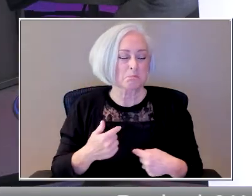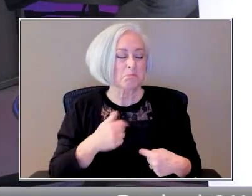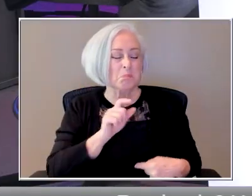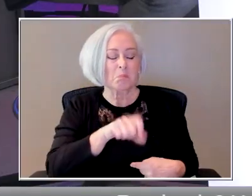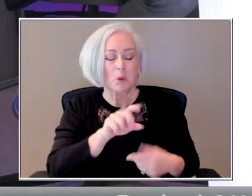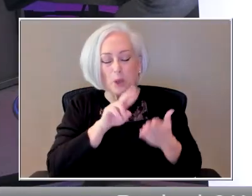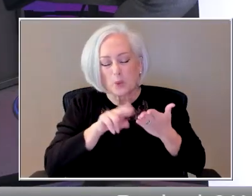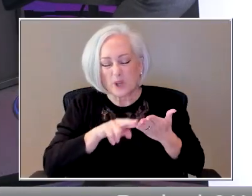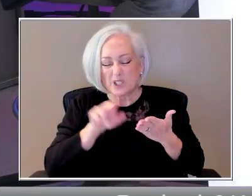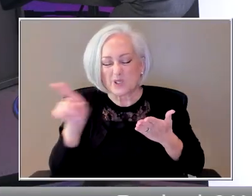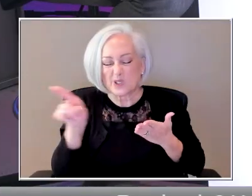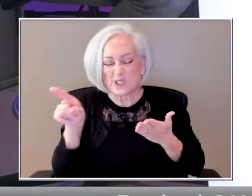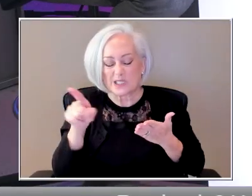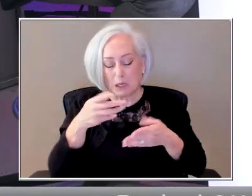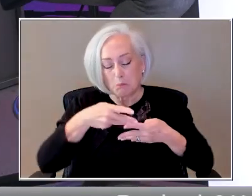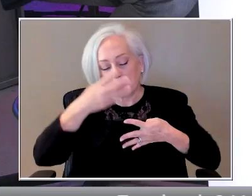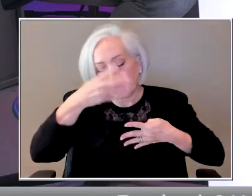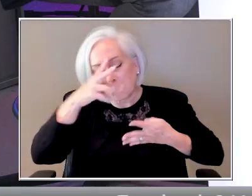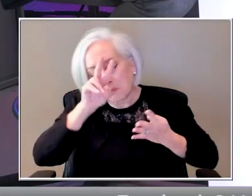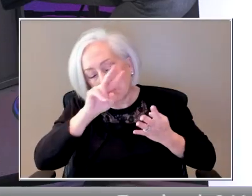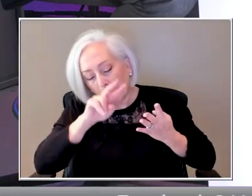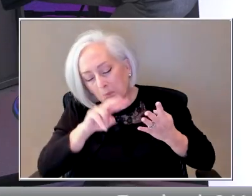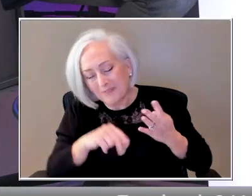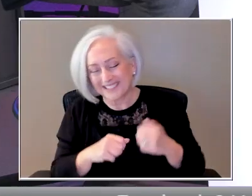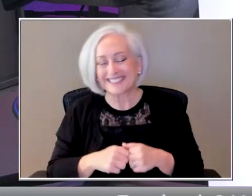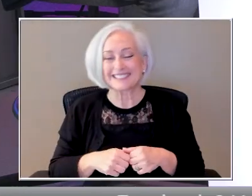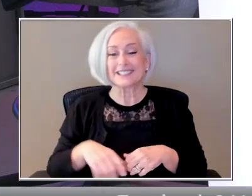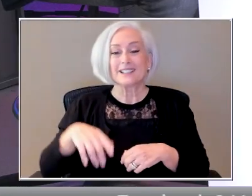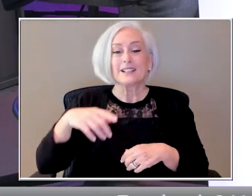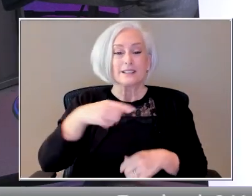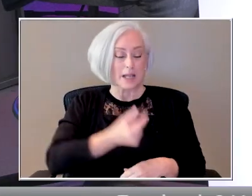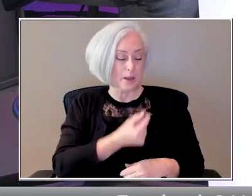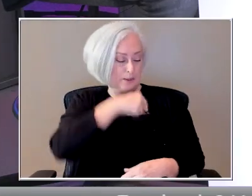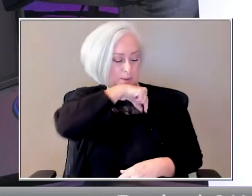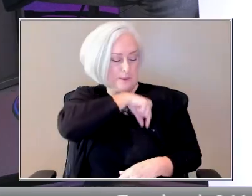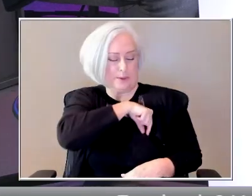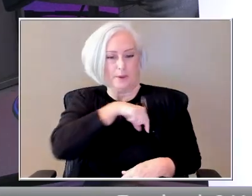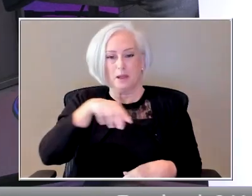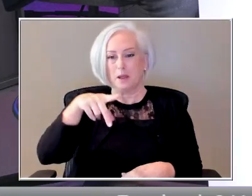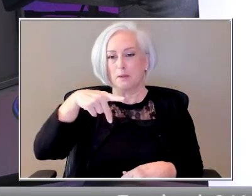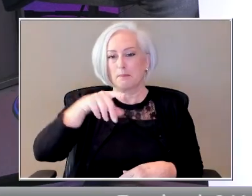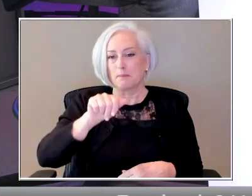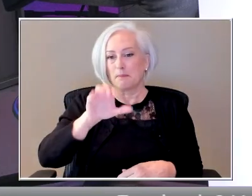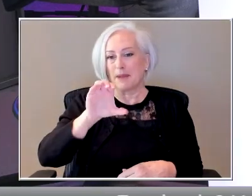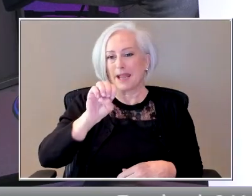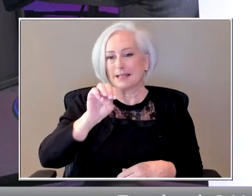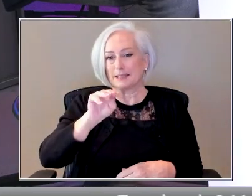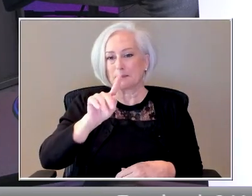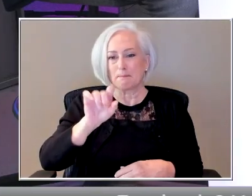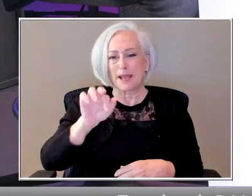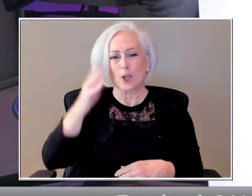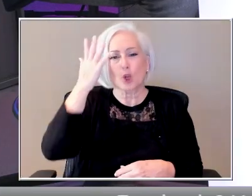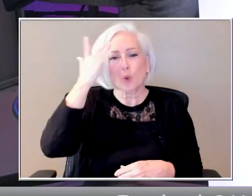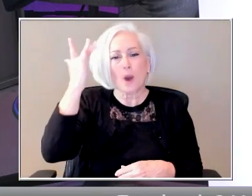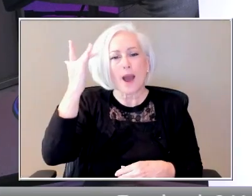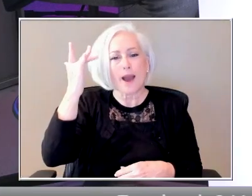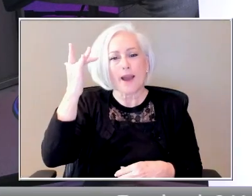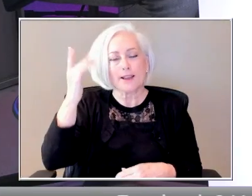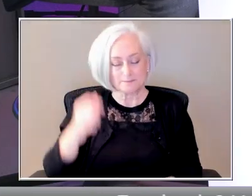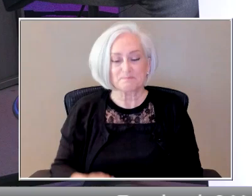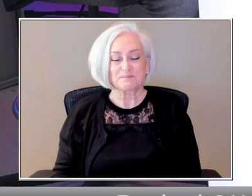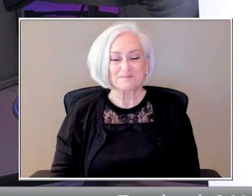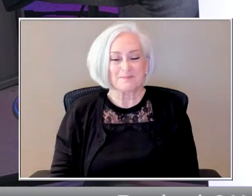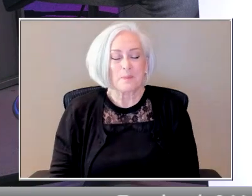did. Did you research? Yeah, we did. The pacemaker, Dr. Crawford, why was the pacemaker necessary? Yeah. Just real quick, you know,